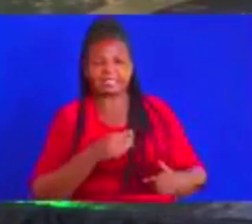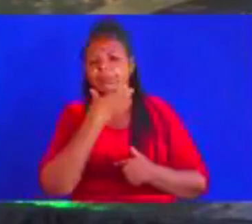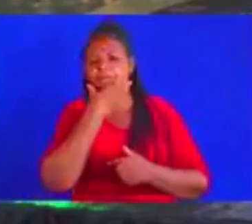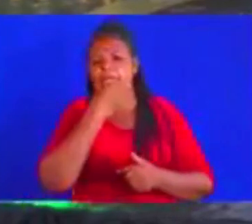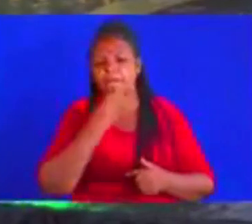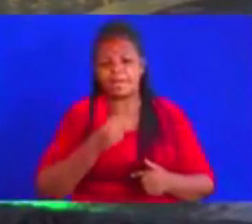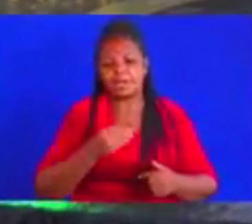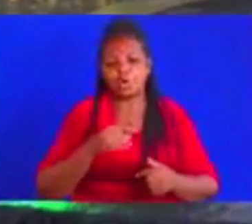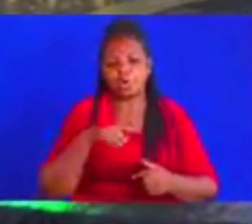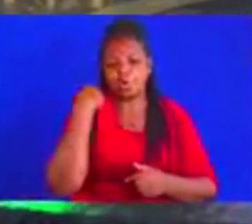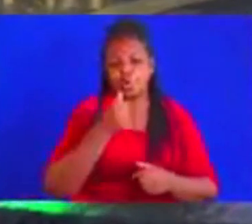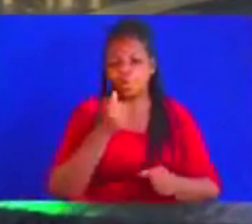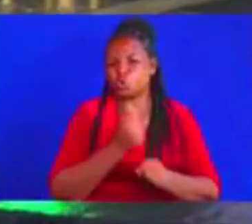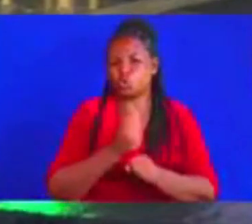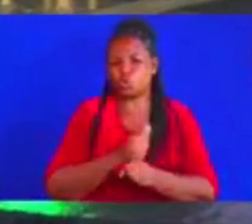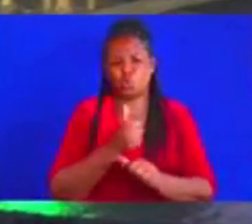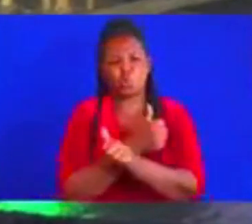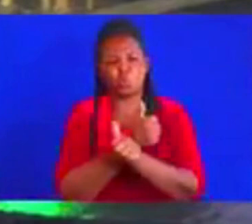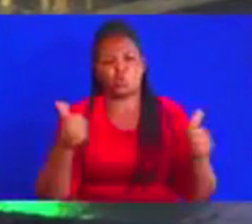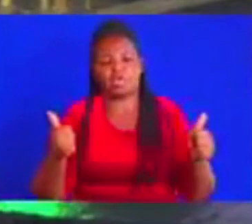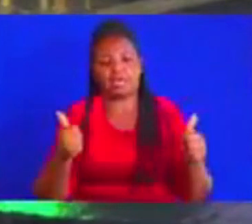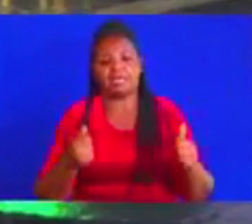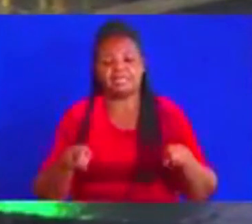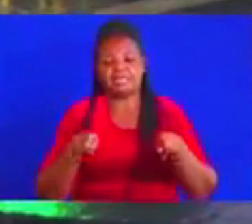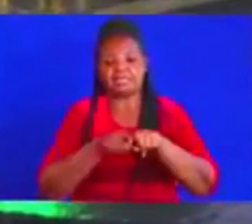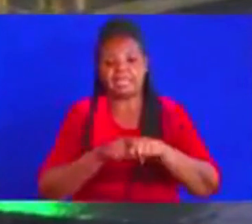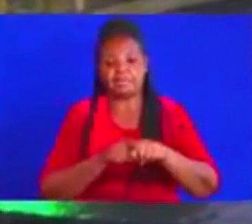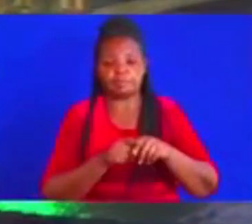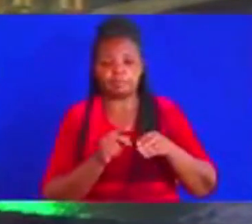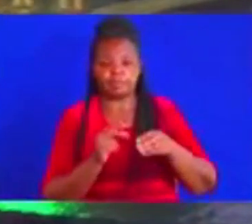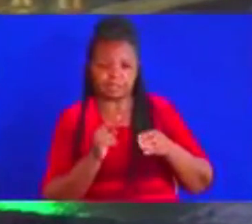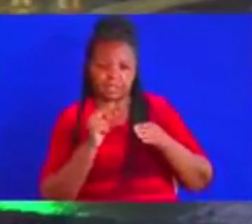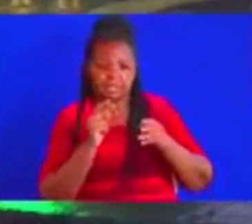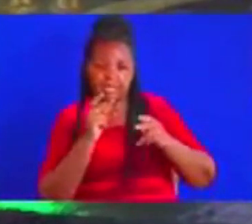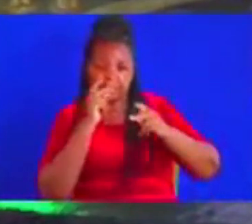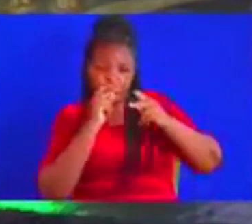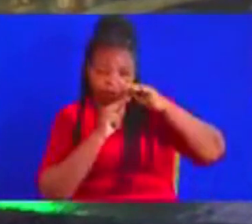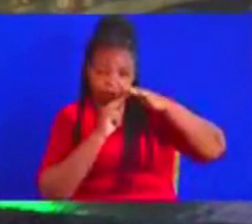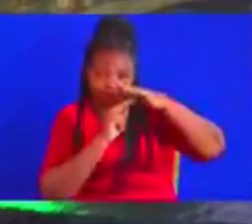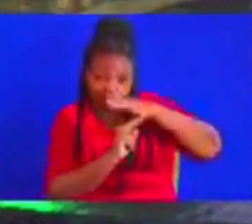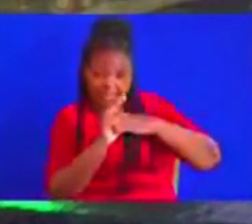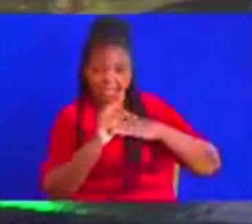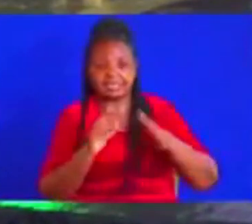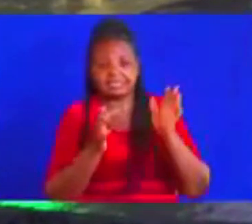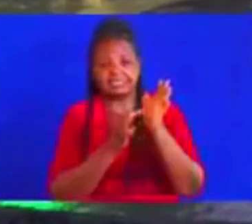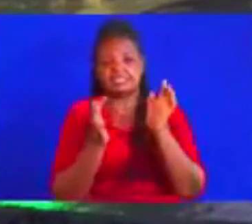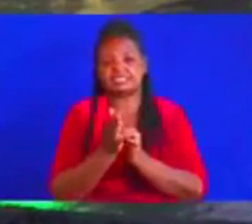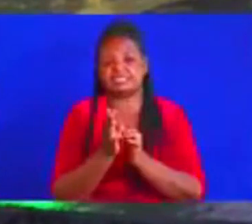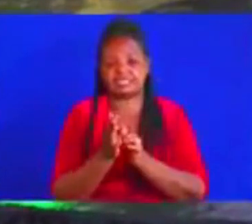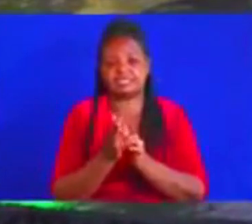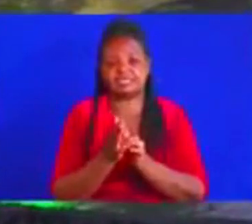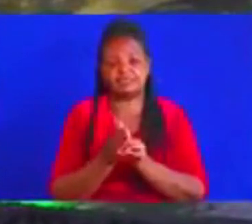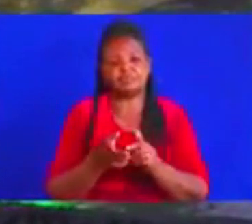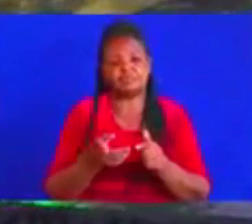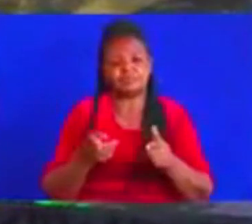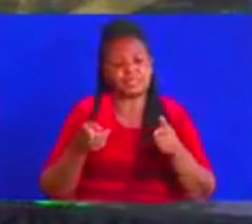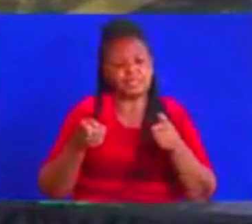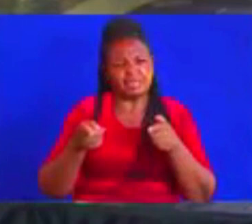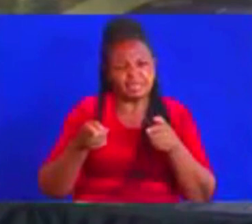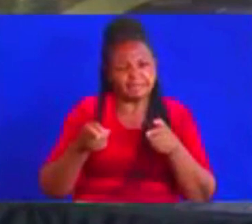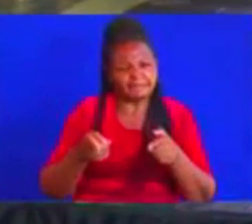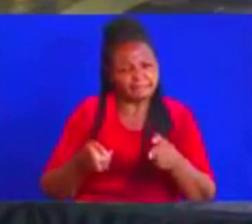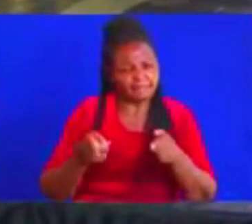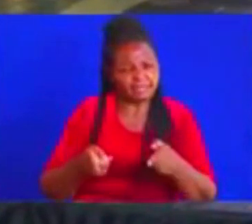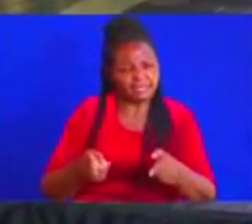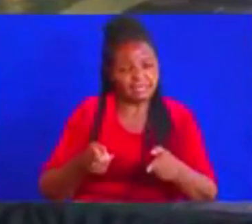so well as far as revealing Jesus and conquering nations for him. Here's what he said. This was at the zenith of